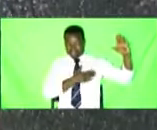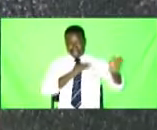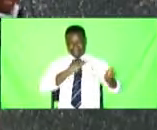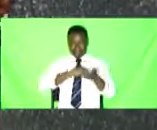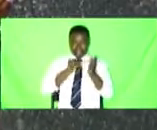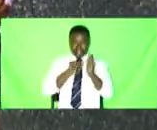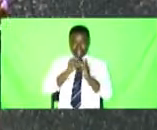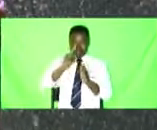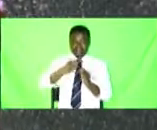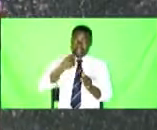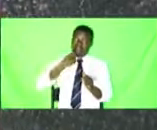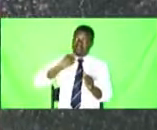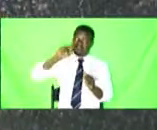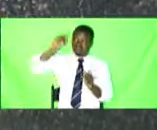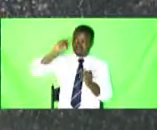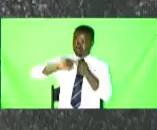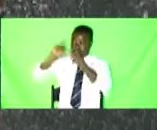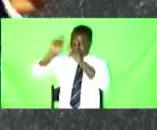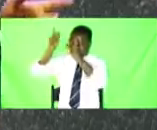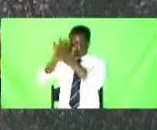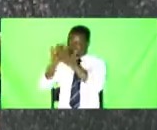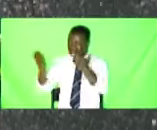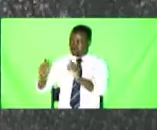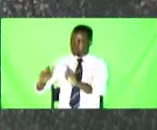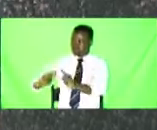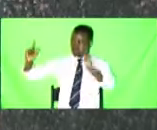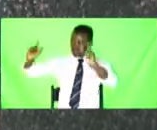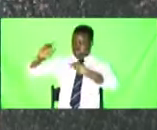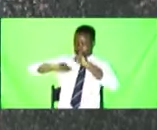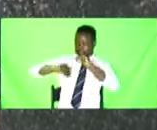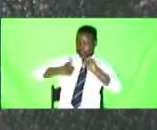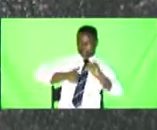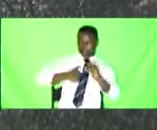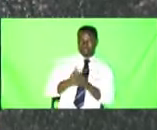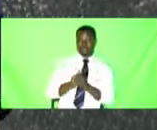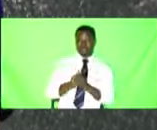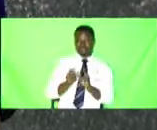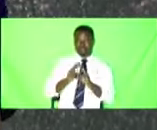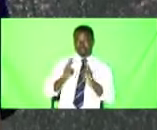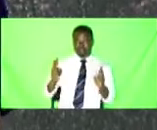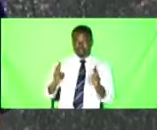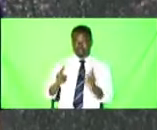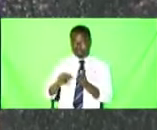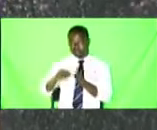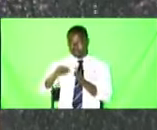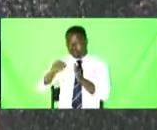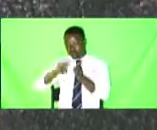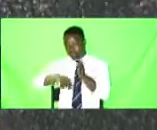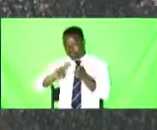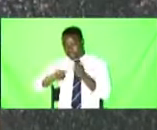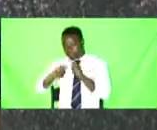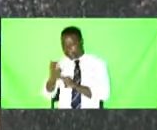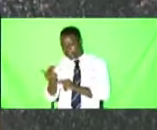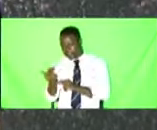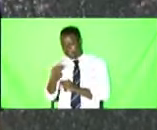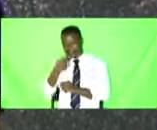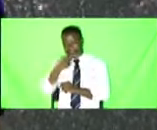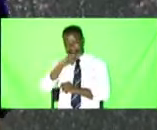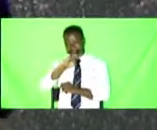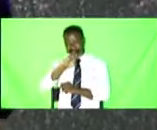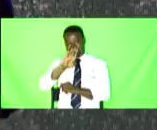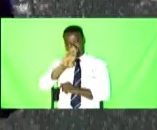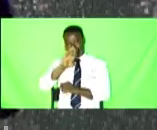someone greater than yourself. So let's go to verse 13 of Hebrews chapter